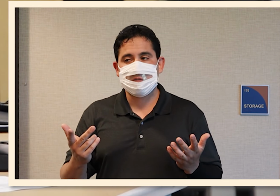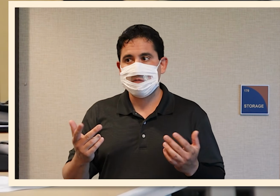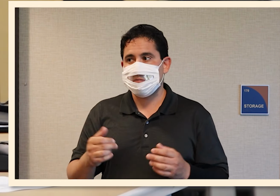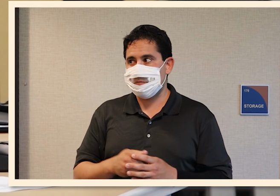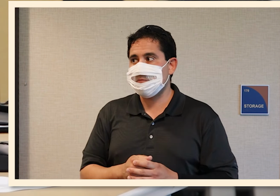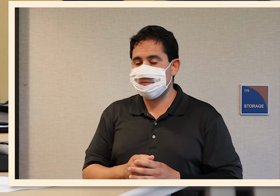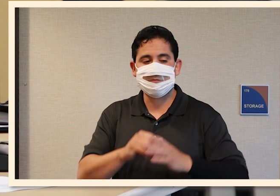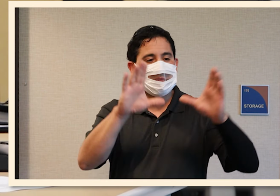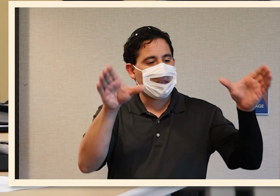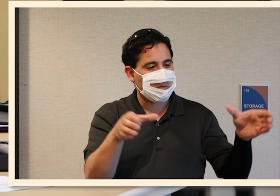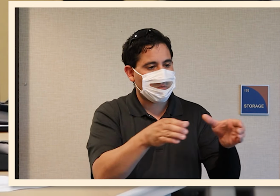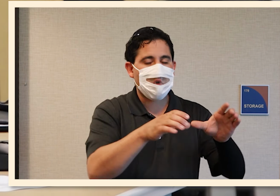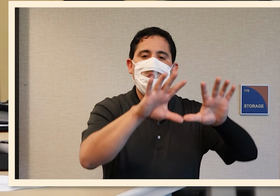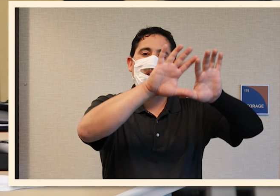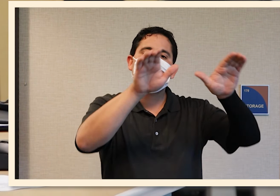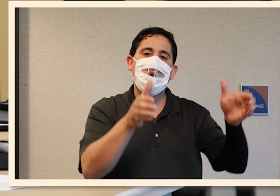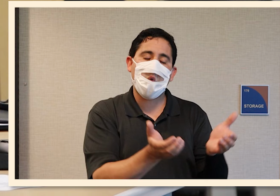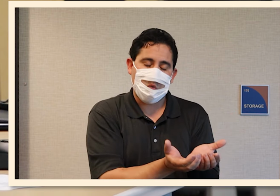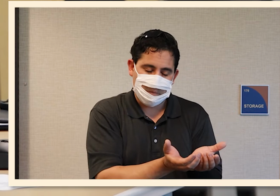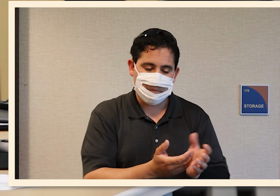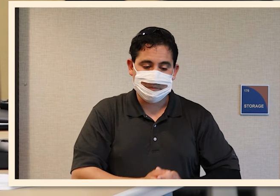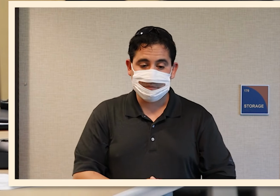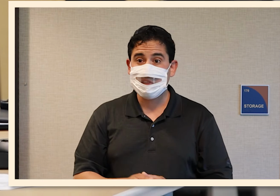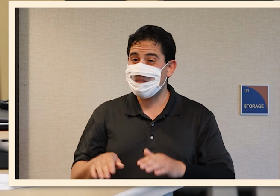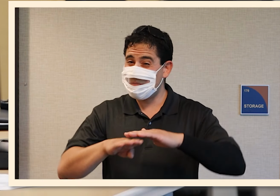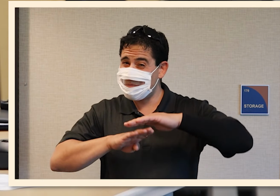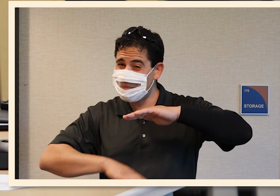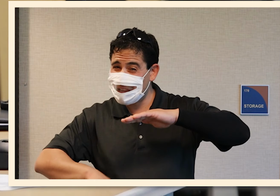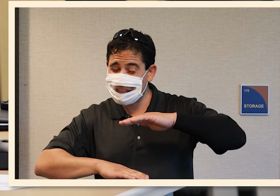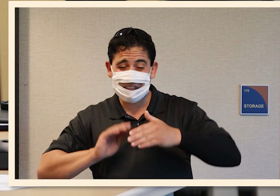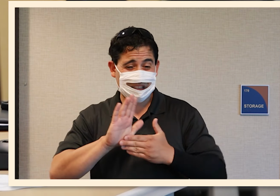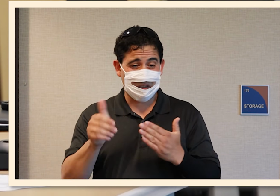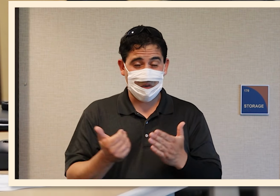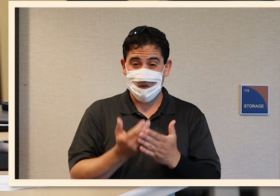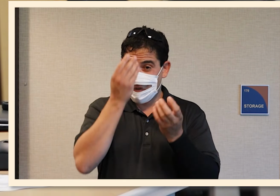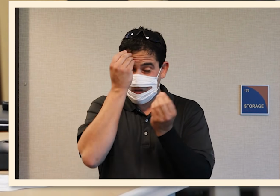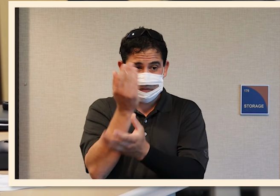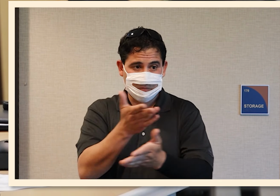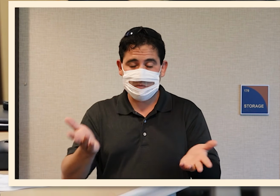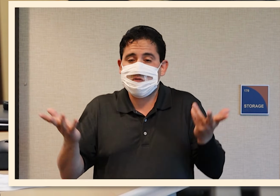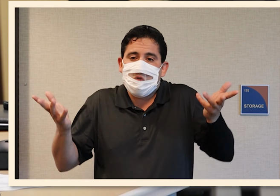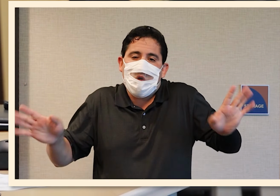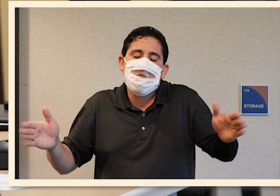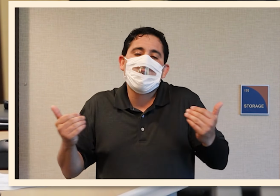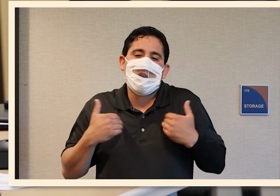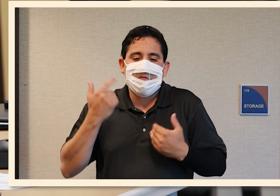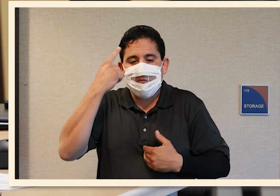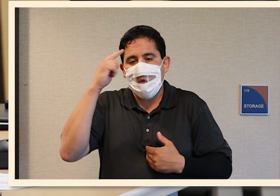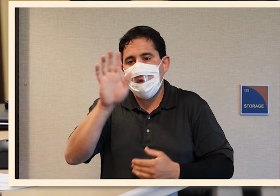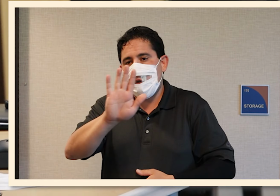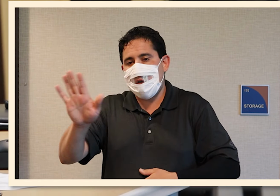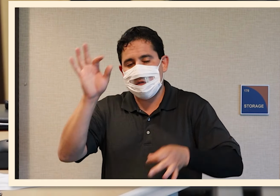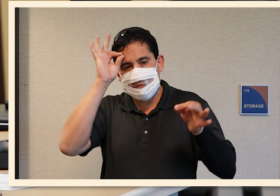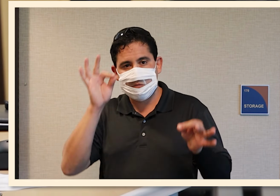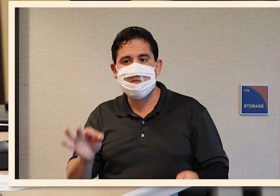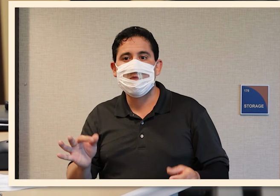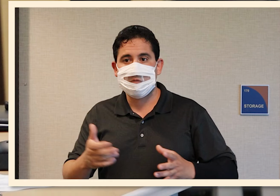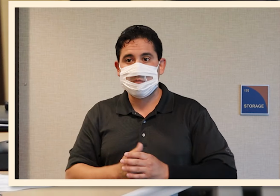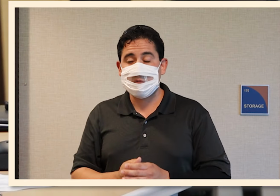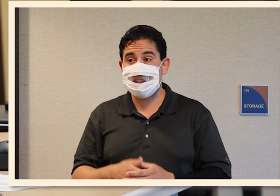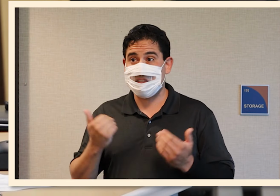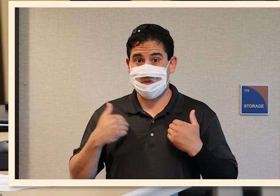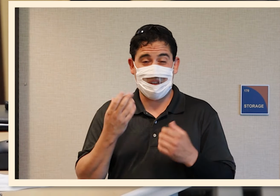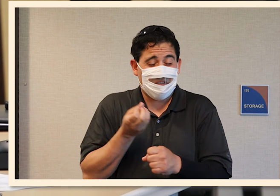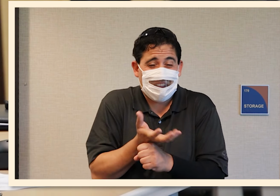is whole. But basically you have all the information that you need to make your decision, and you have